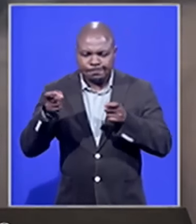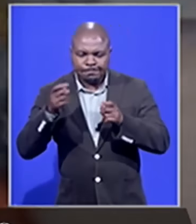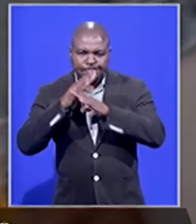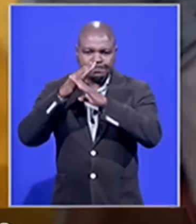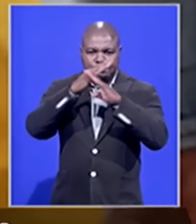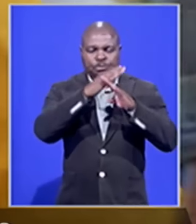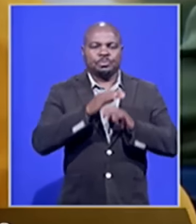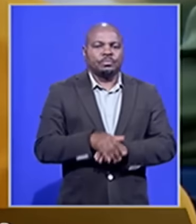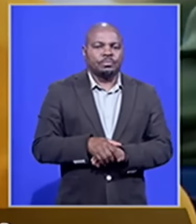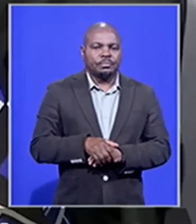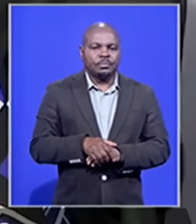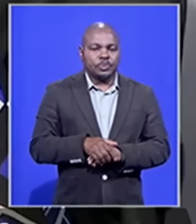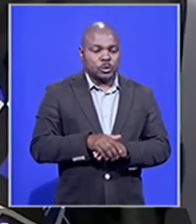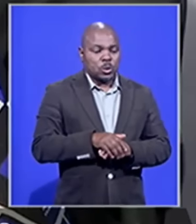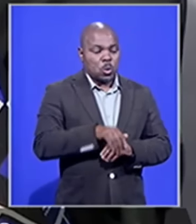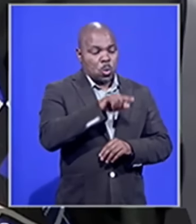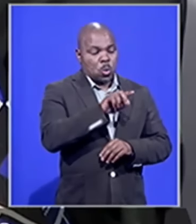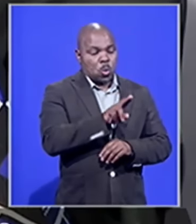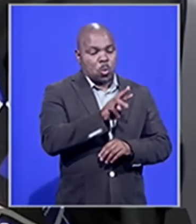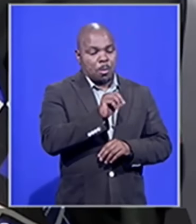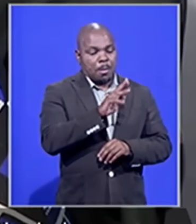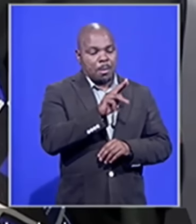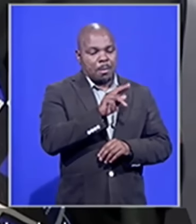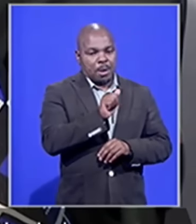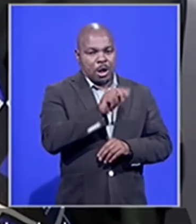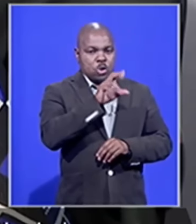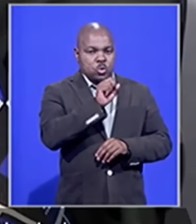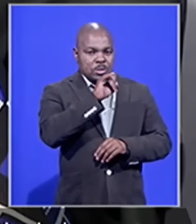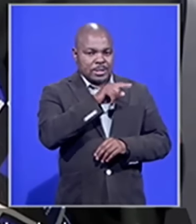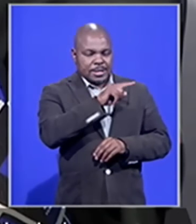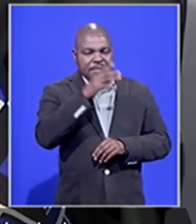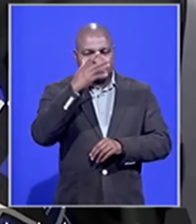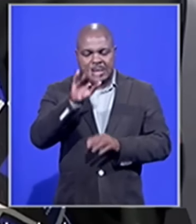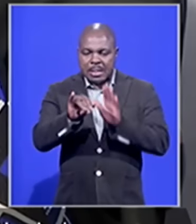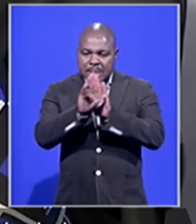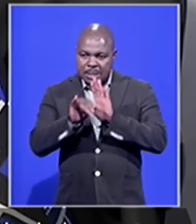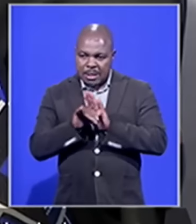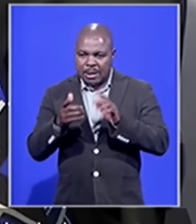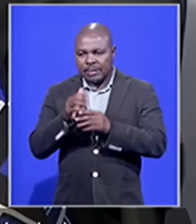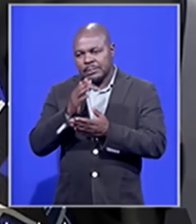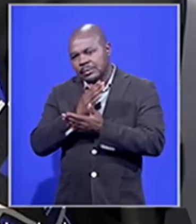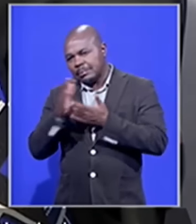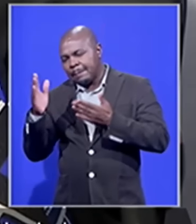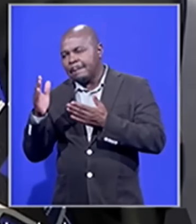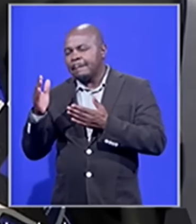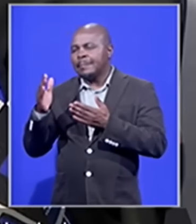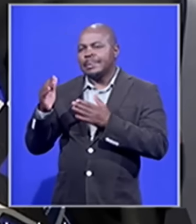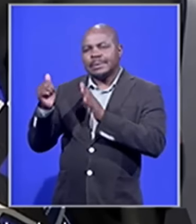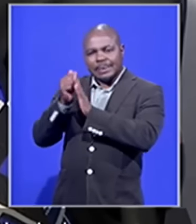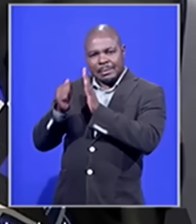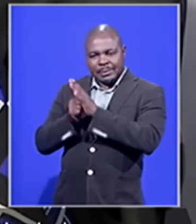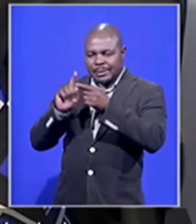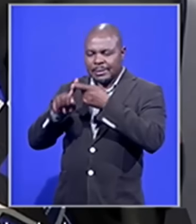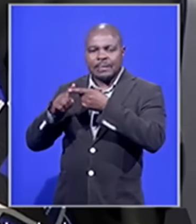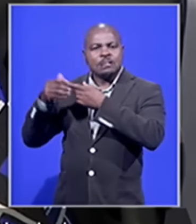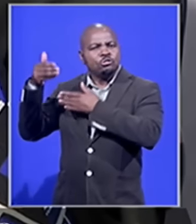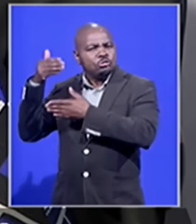has identified a shortage of markers in certain of the DBE subjects, namely